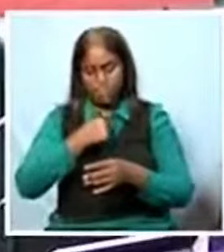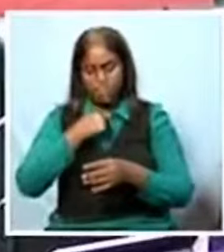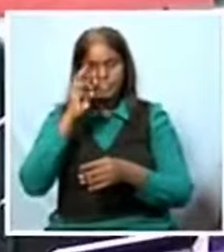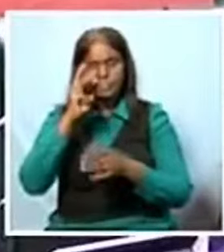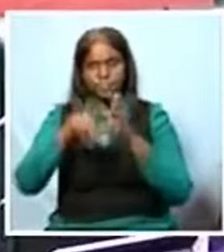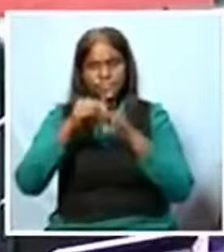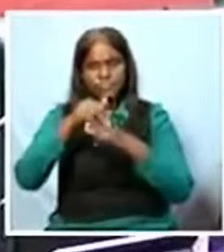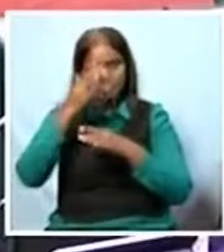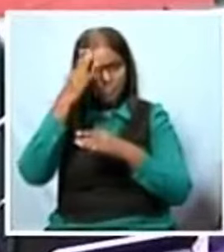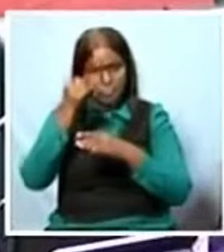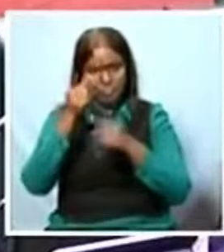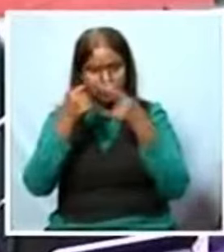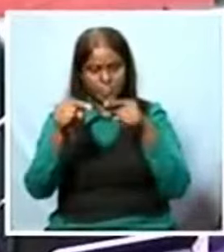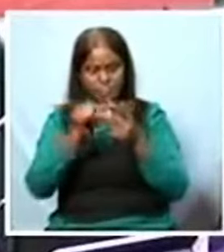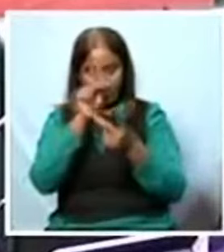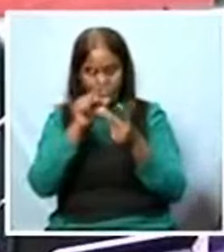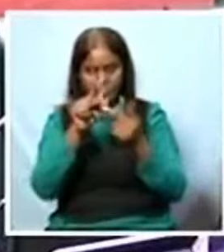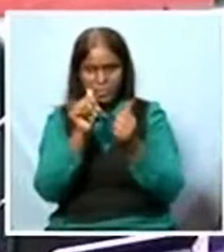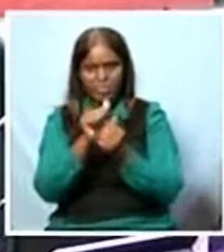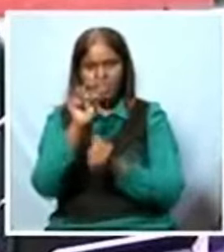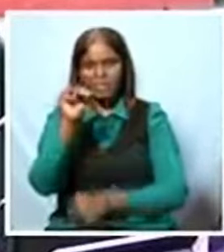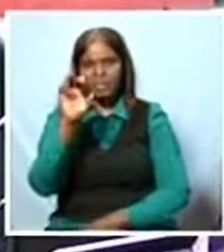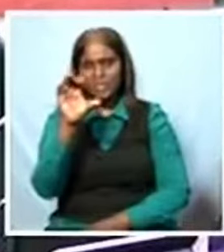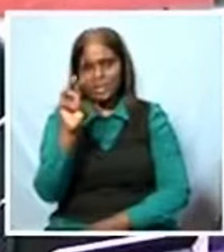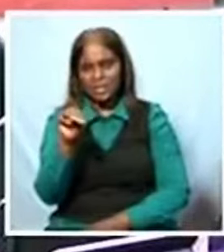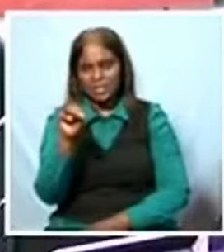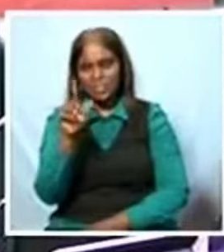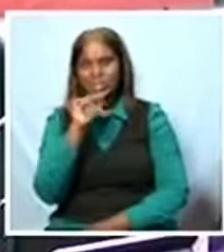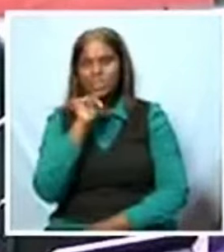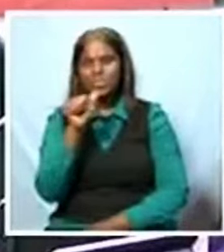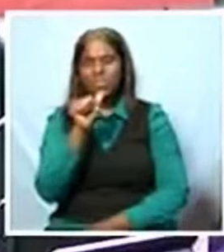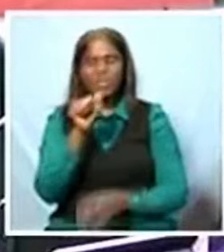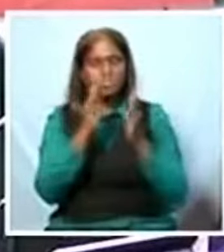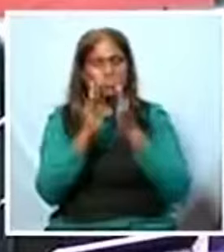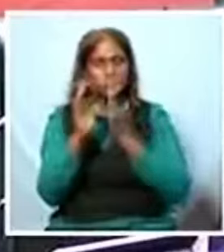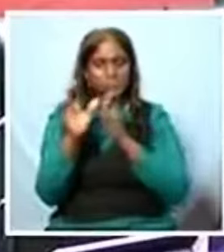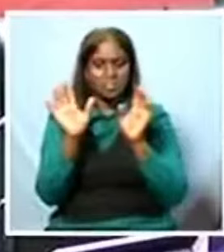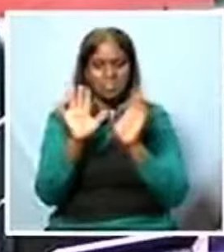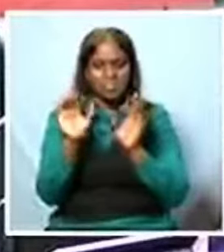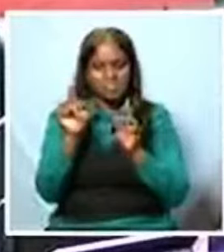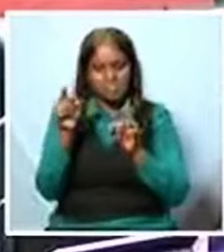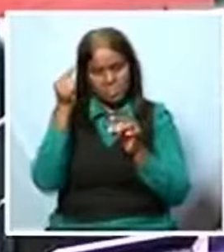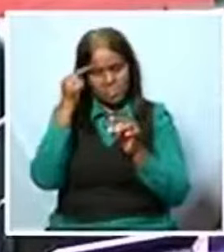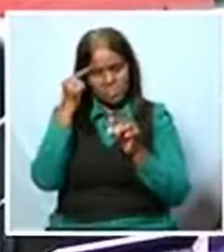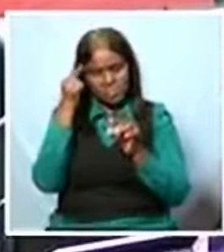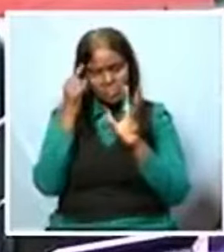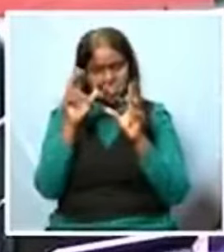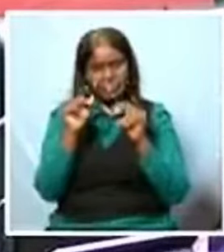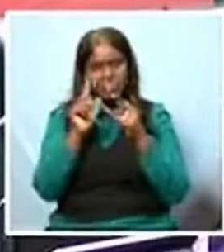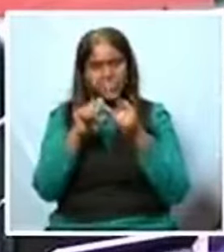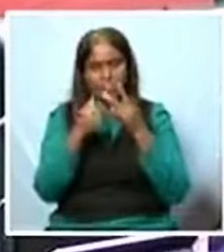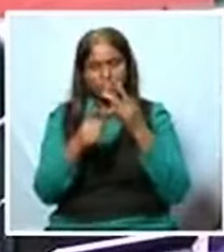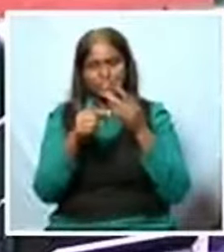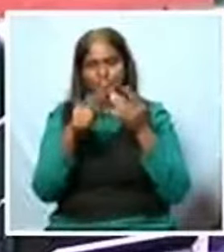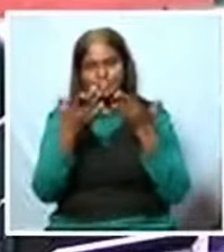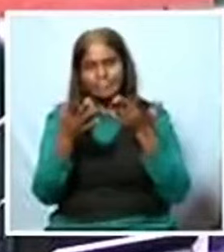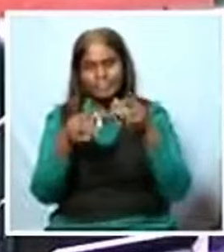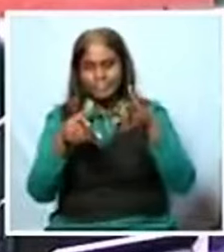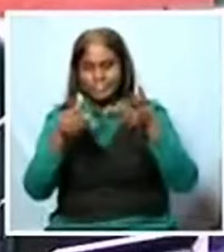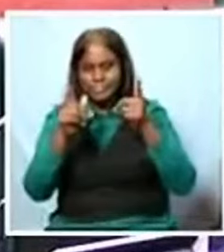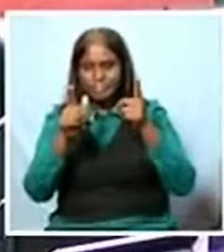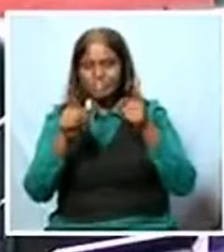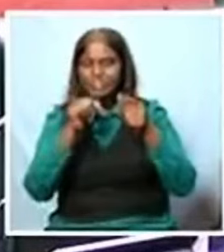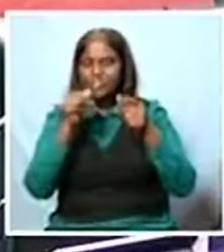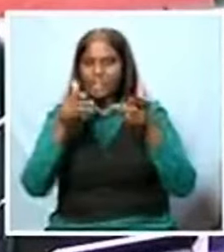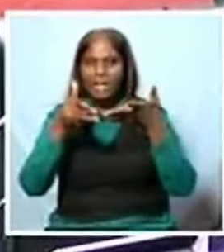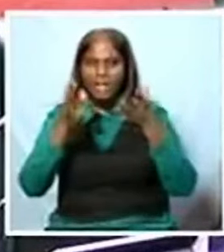it is happening like that with Mopani. It's not the intention of this government to let investors not